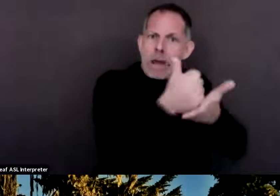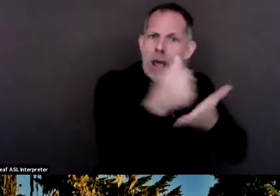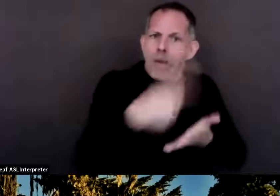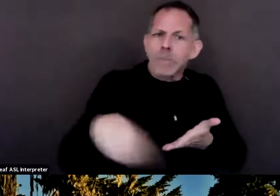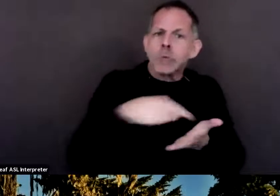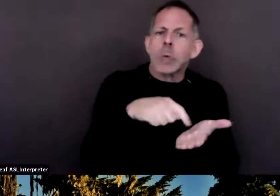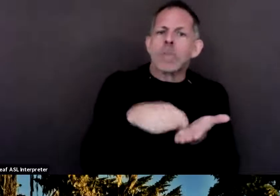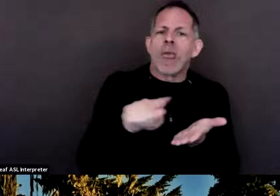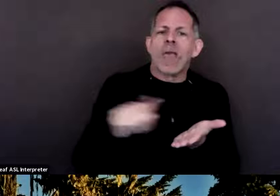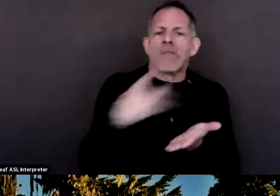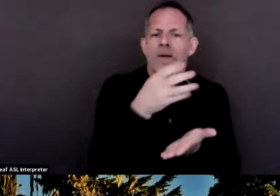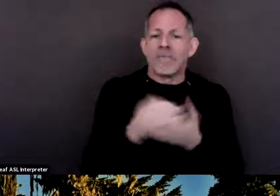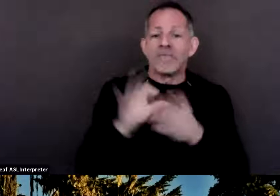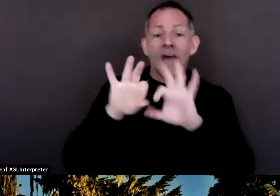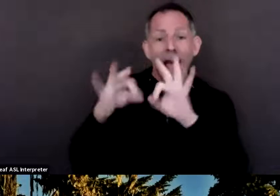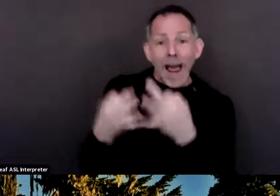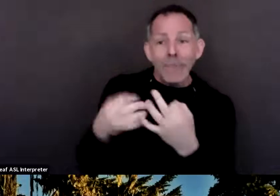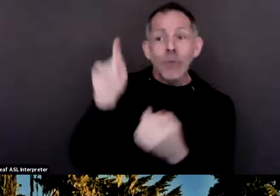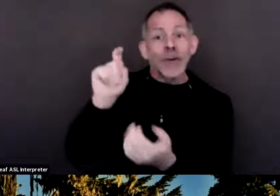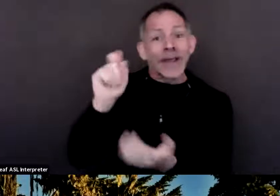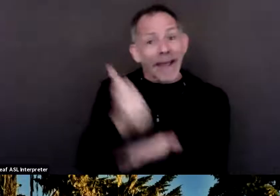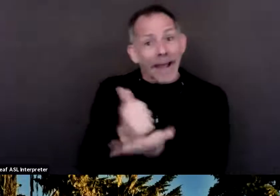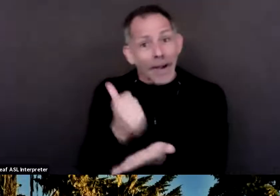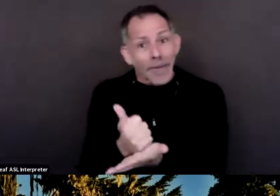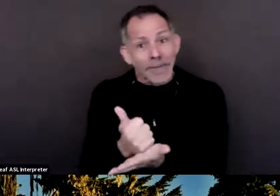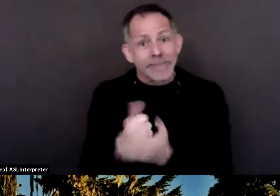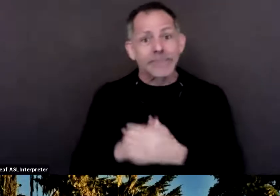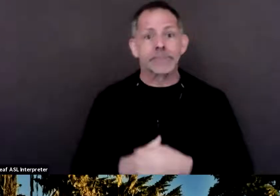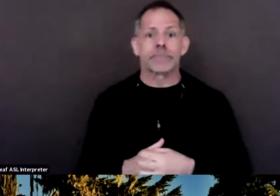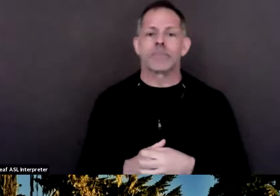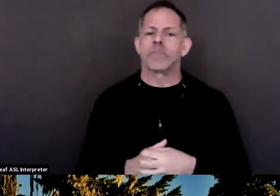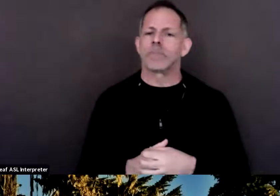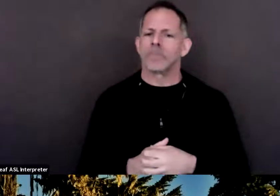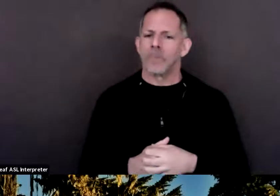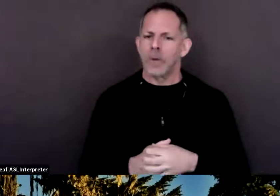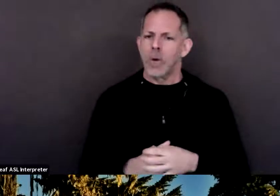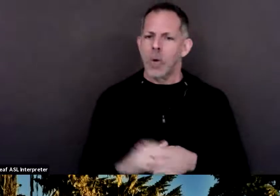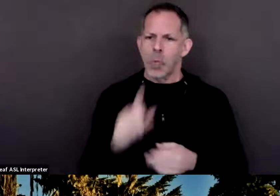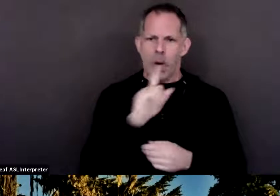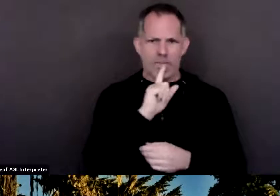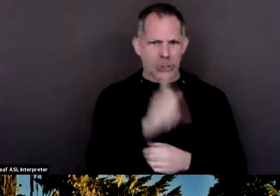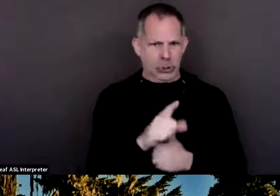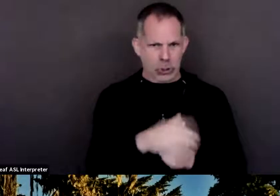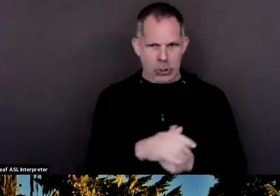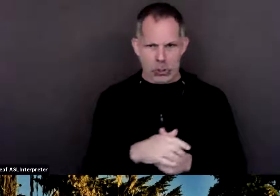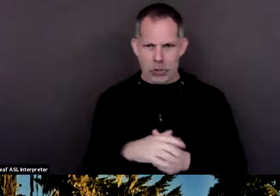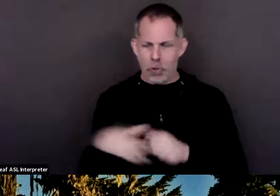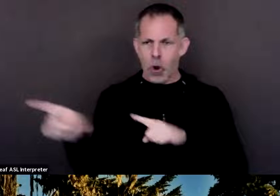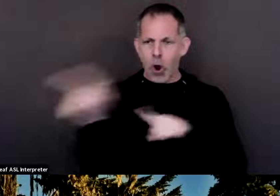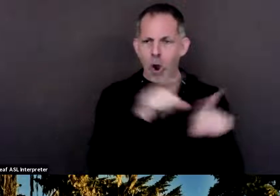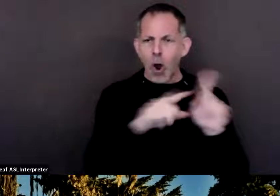isn't a wave of evictions when the rental moratorium ends. The eviction moratorium